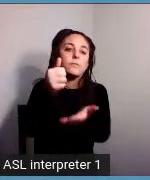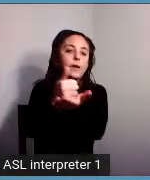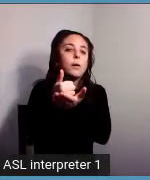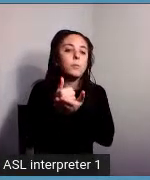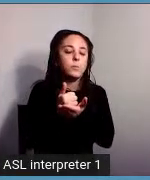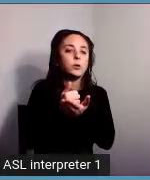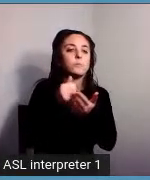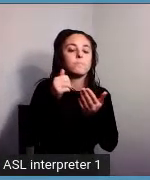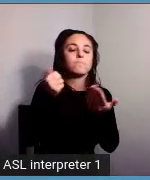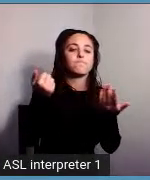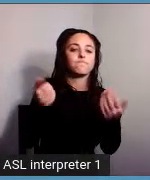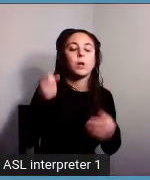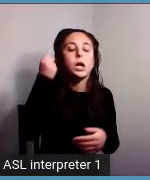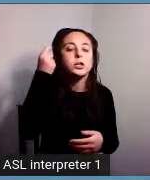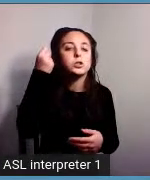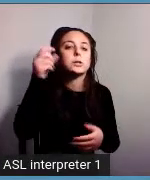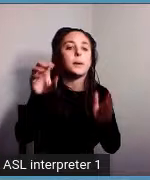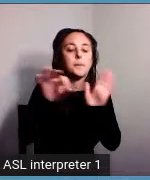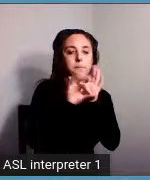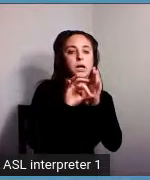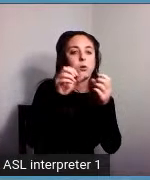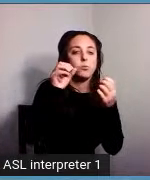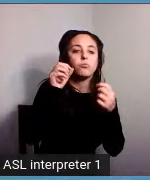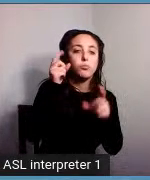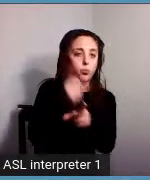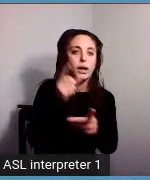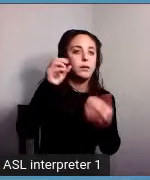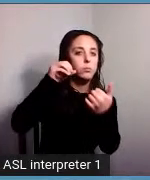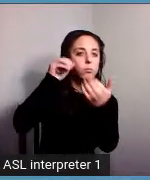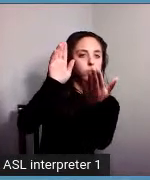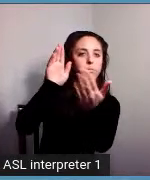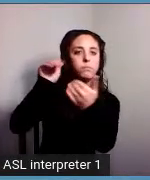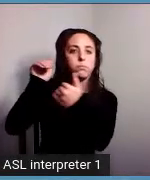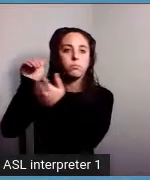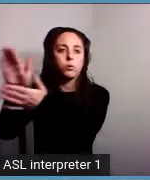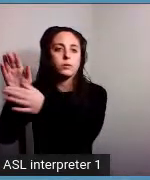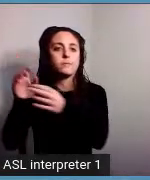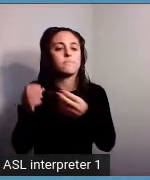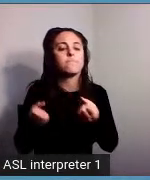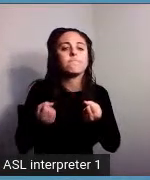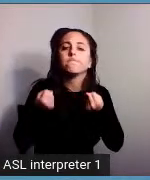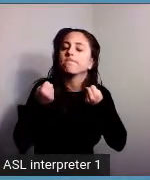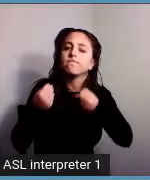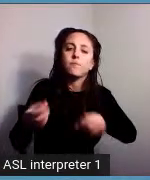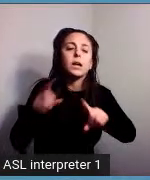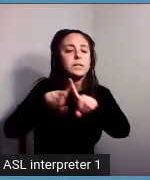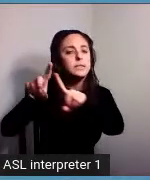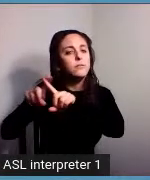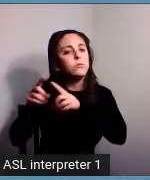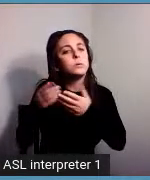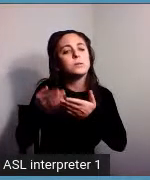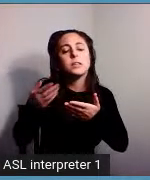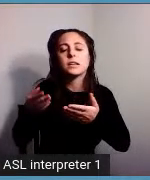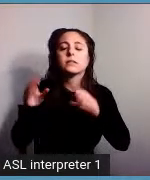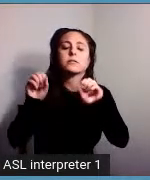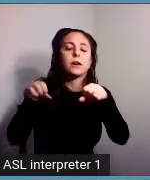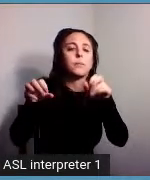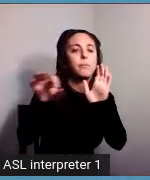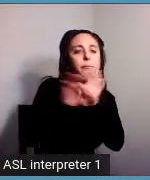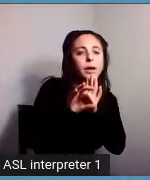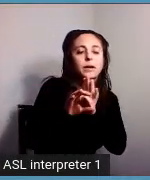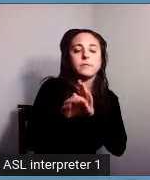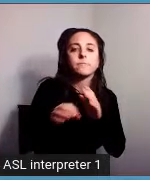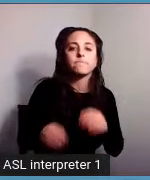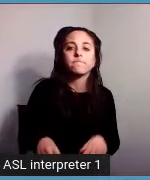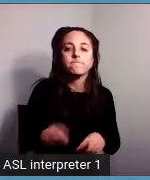And obviously you have to meet your budget and so forth. And there are many, many tools for you to choose from.